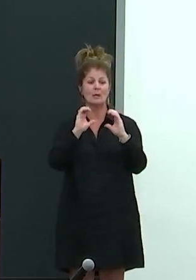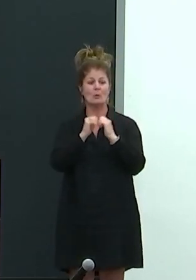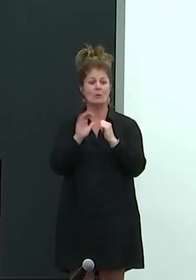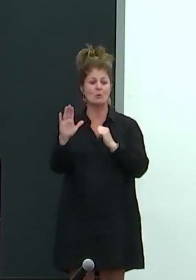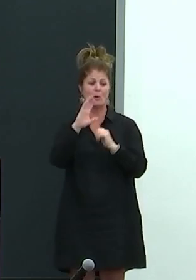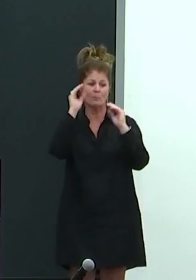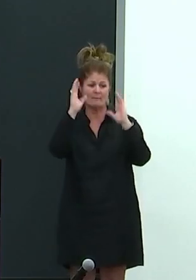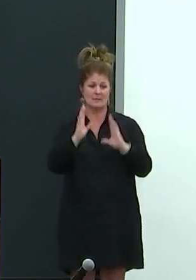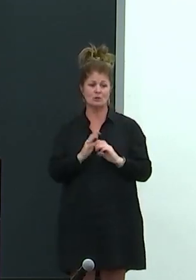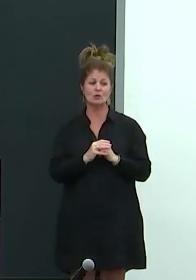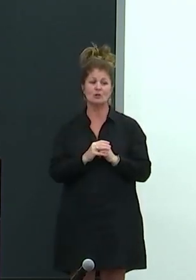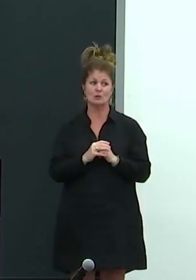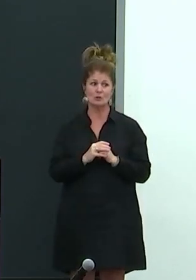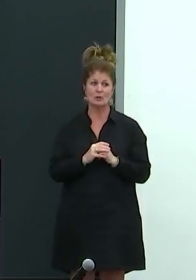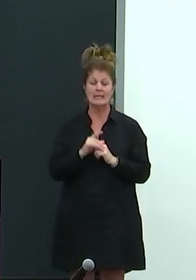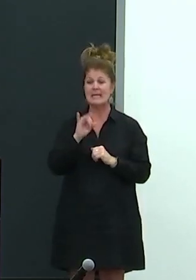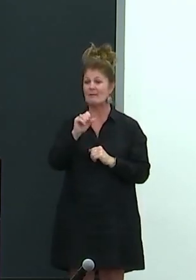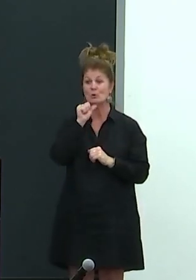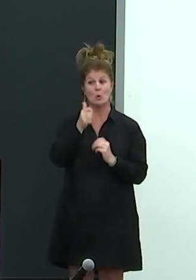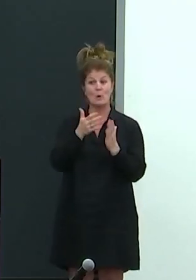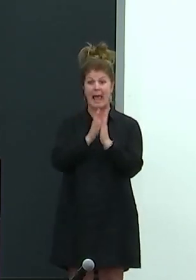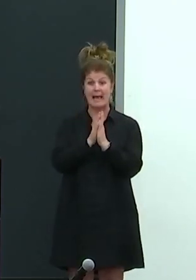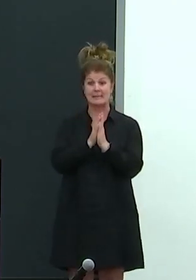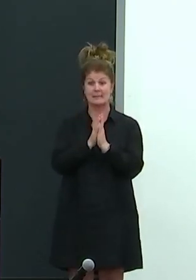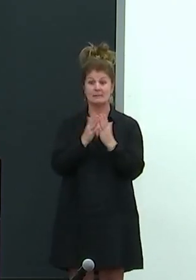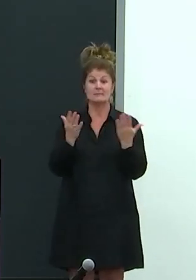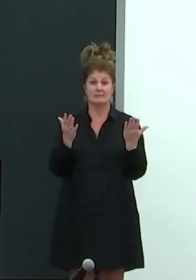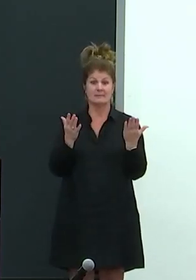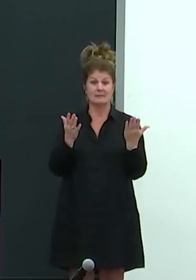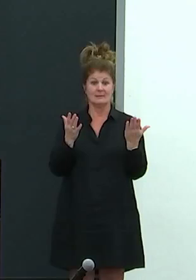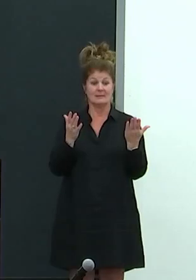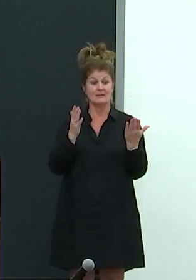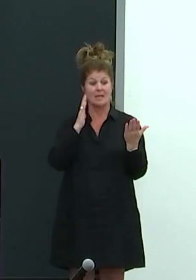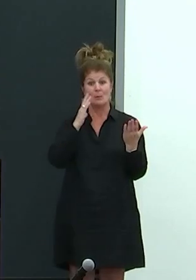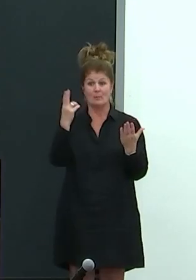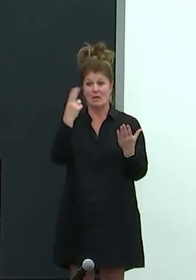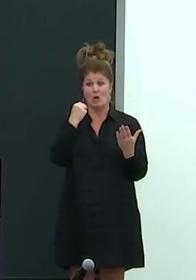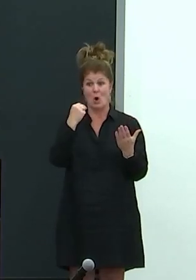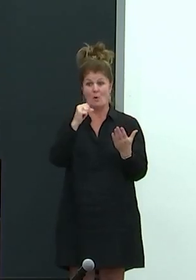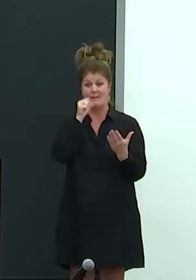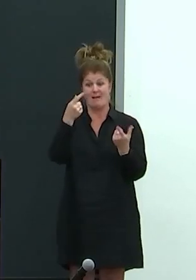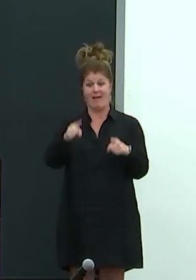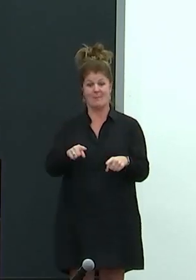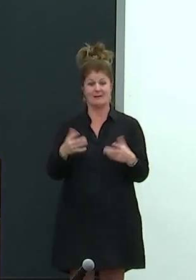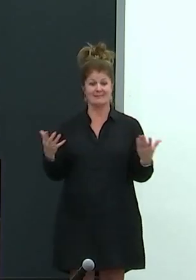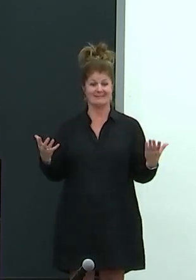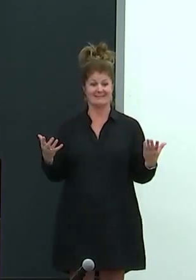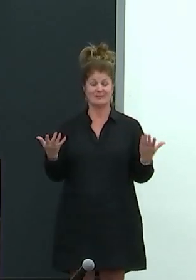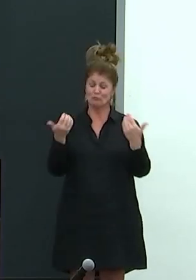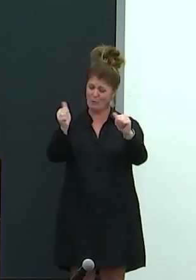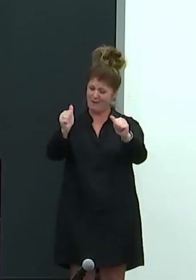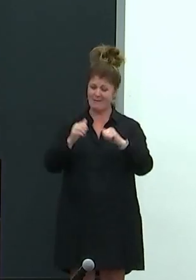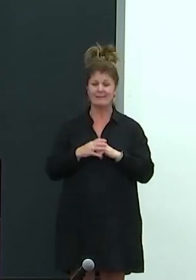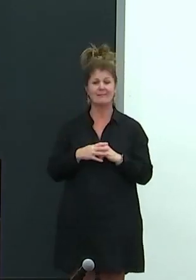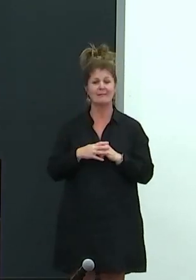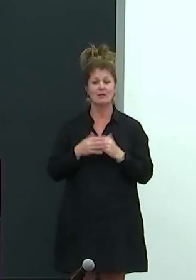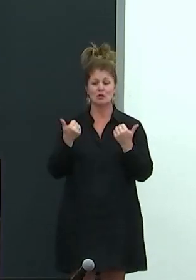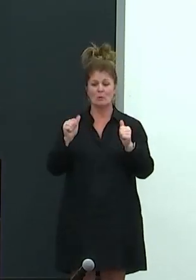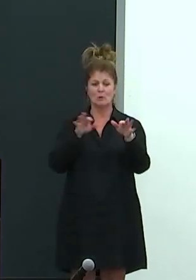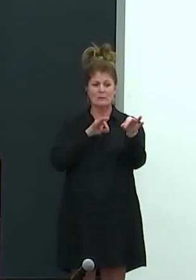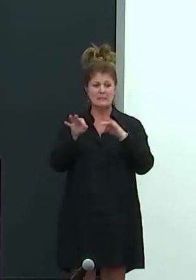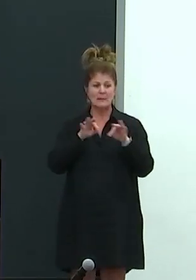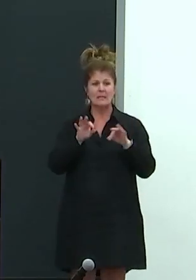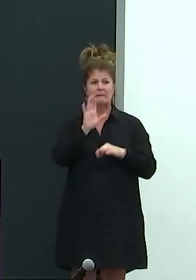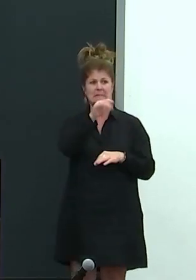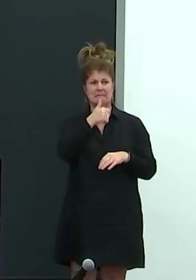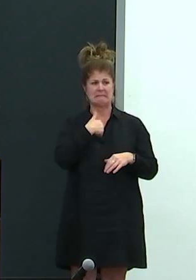because if you don't ask, then it's definitely for sure never going to happen. So you need to at least try and explain, like, I'm